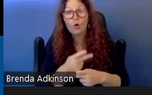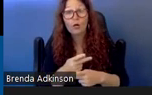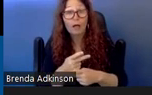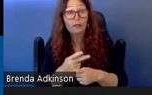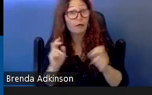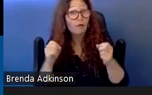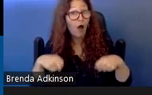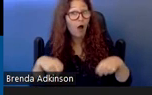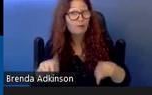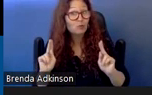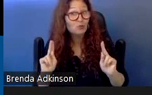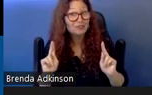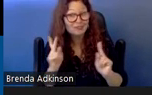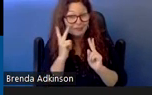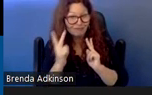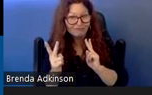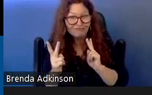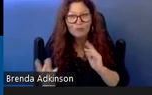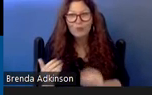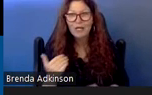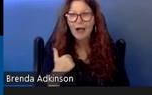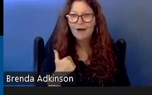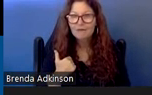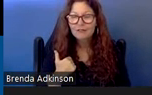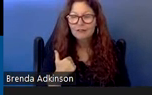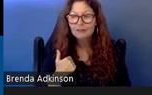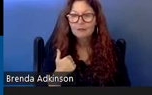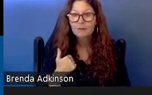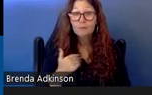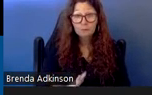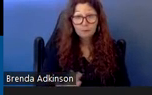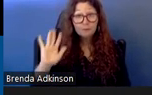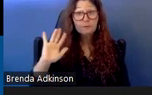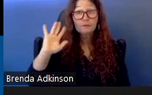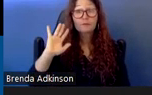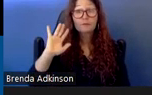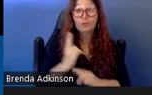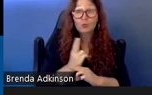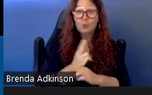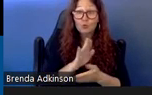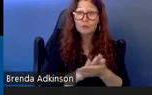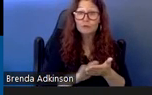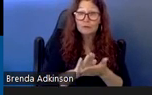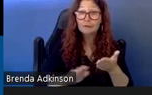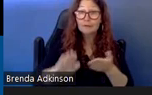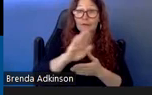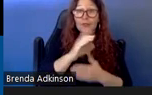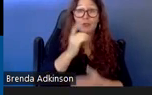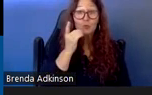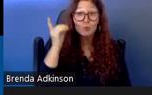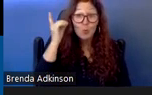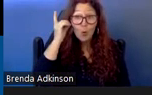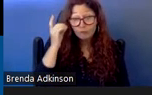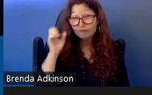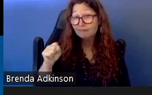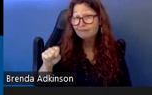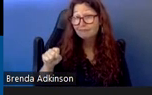opportunities we have. We have used dorms before, dormitories.